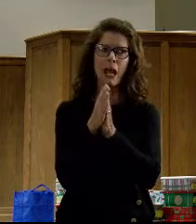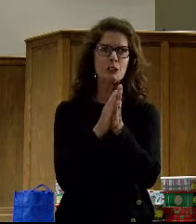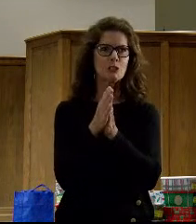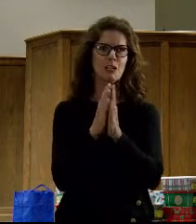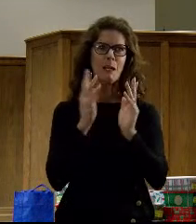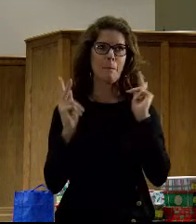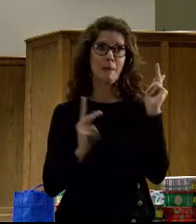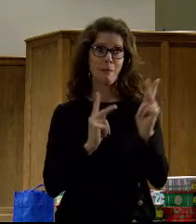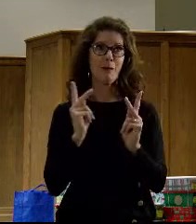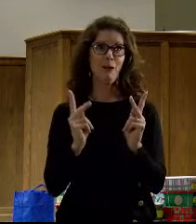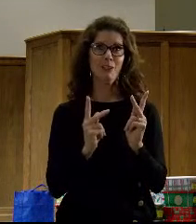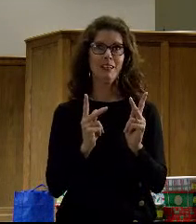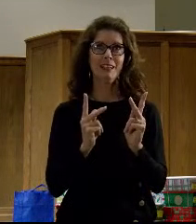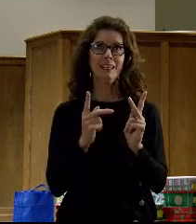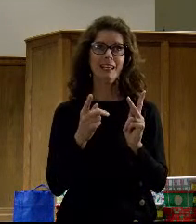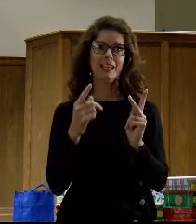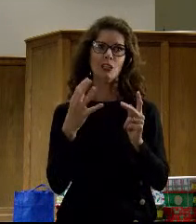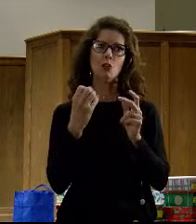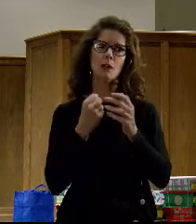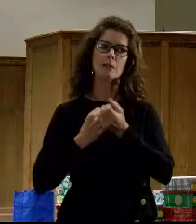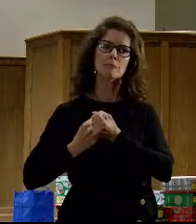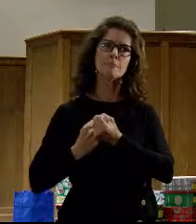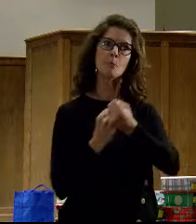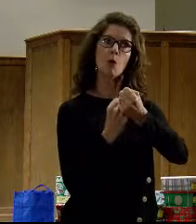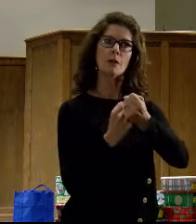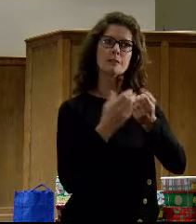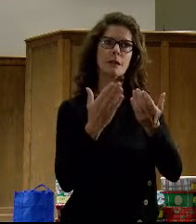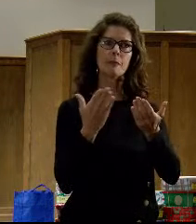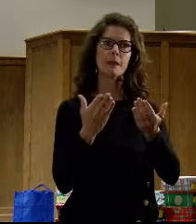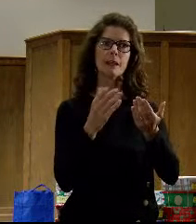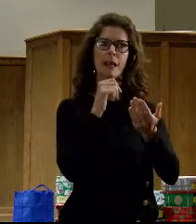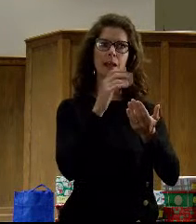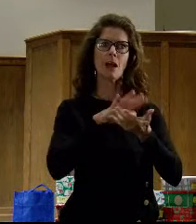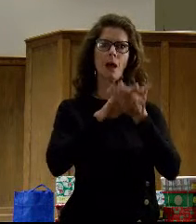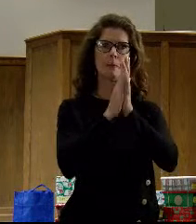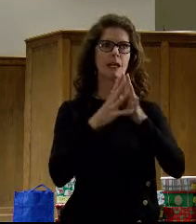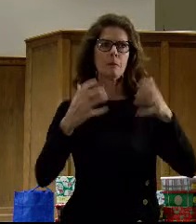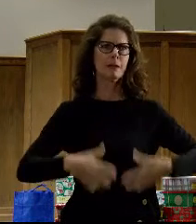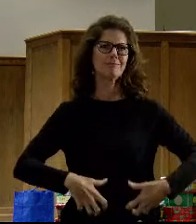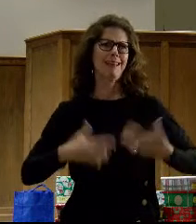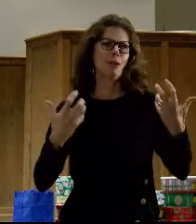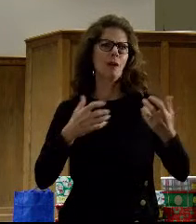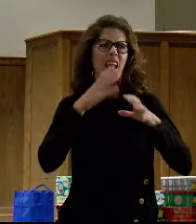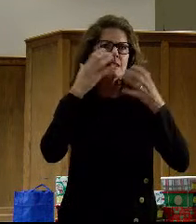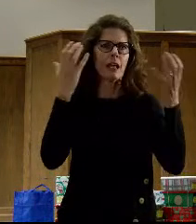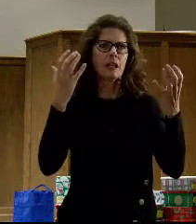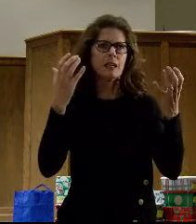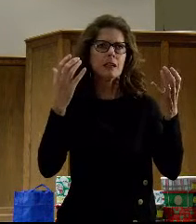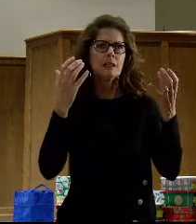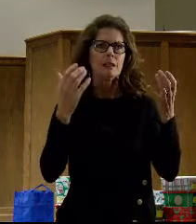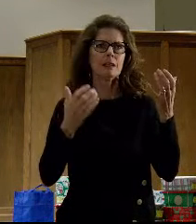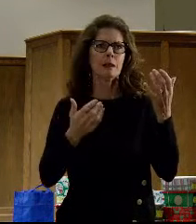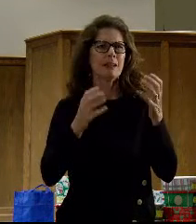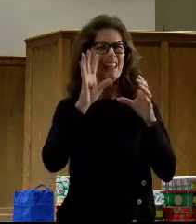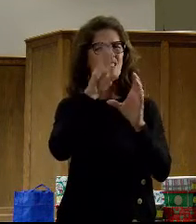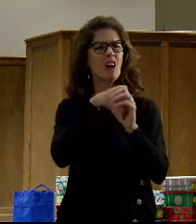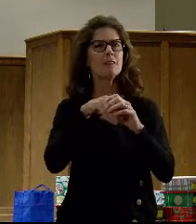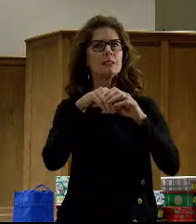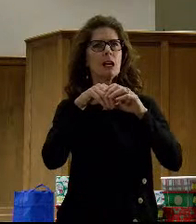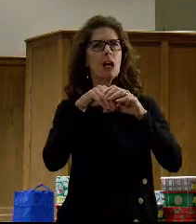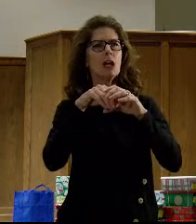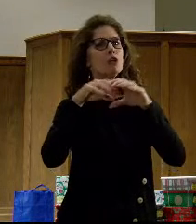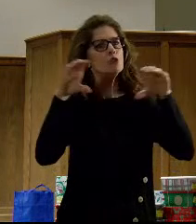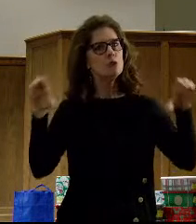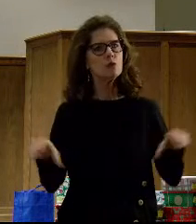You can fight for something without fuming about it, but that involves doing something. Like here, anger in your